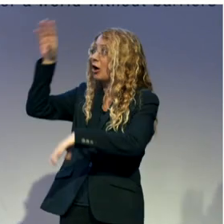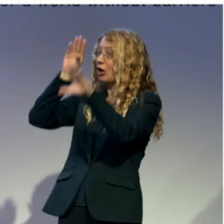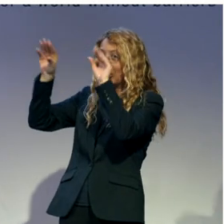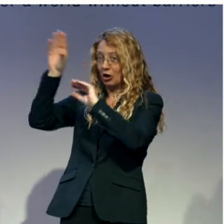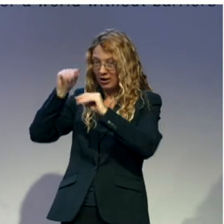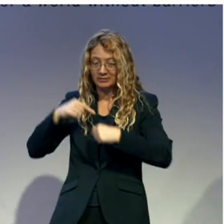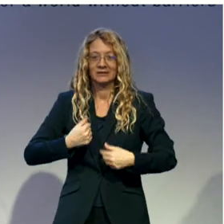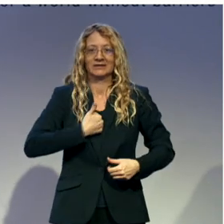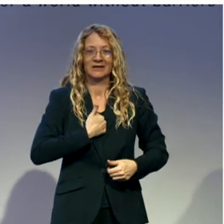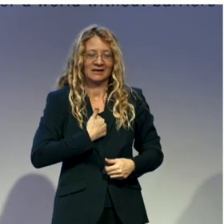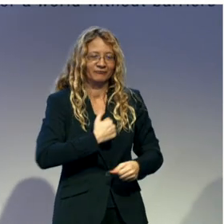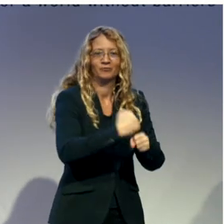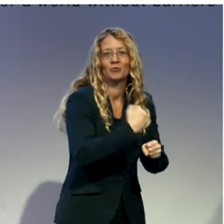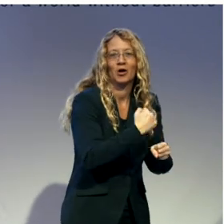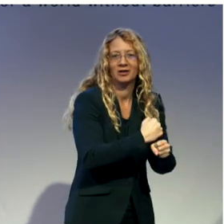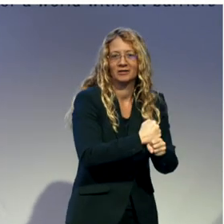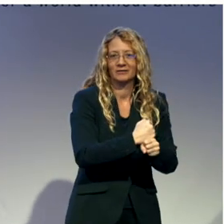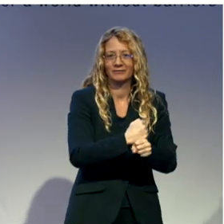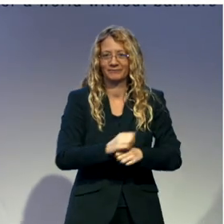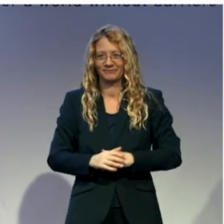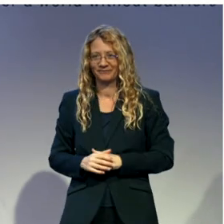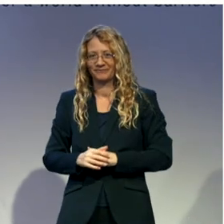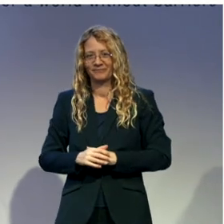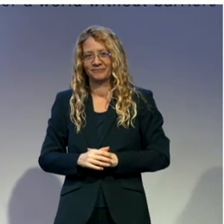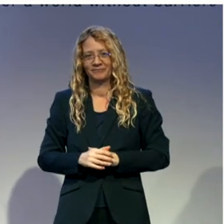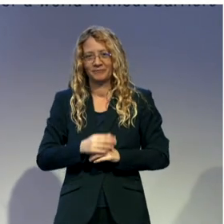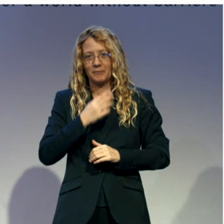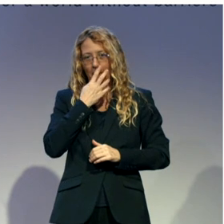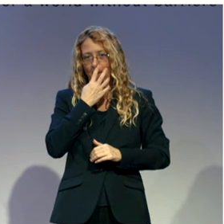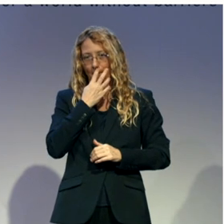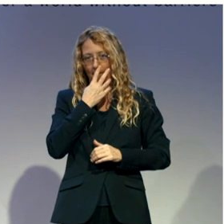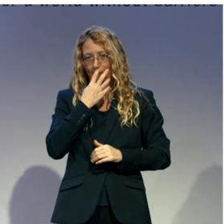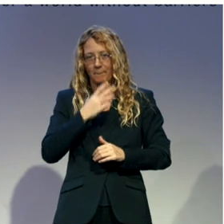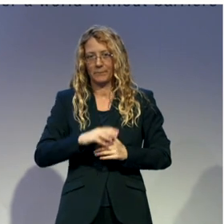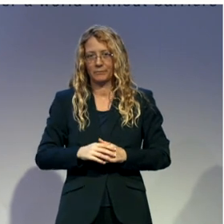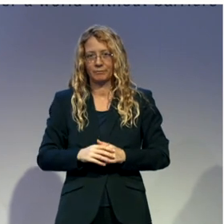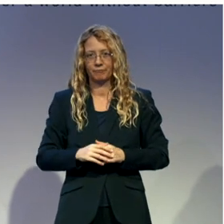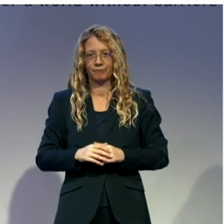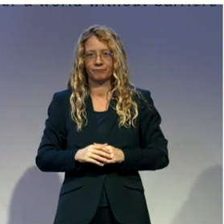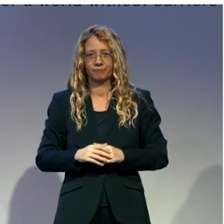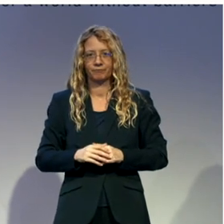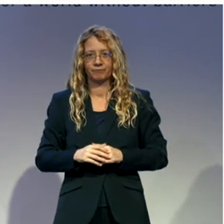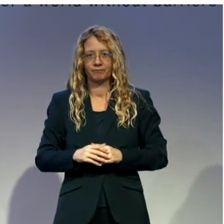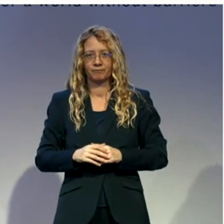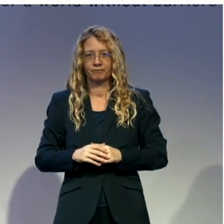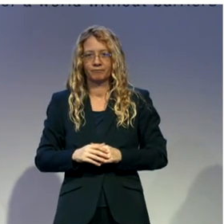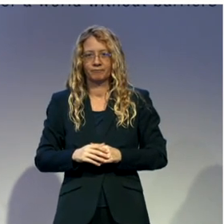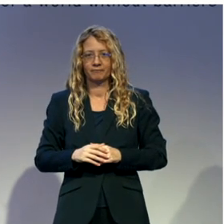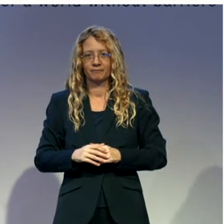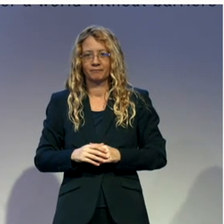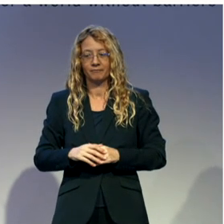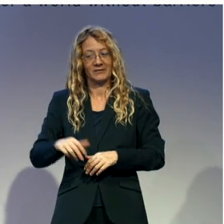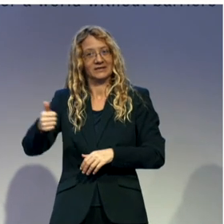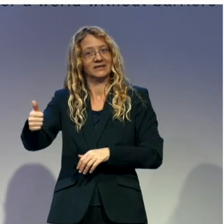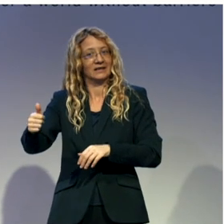then practice being a leader in their communities and feel what it's like. What is also very